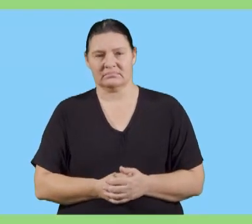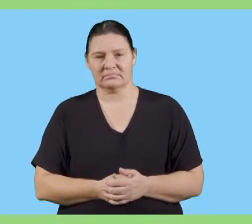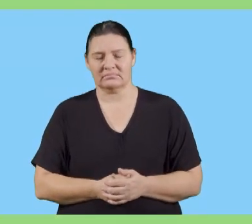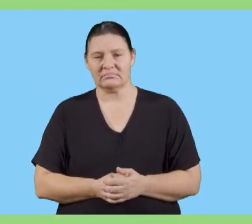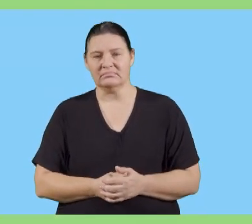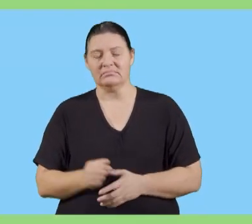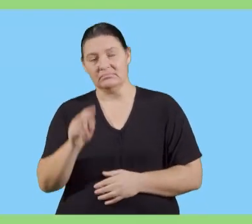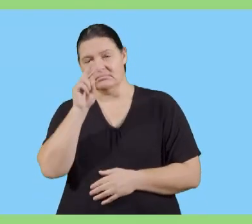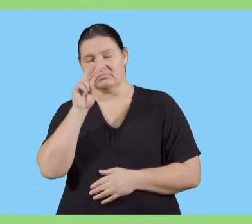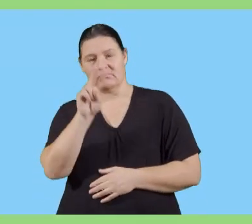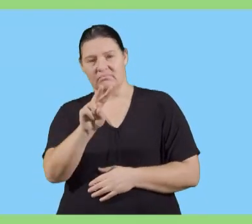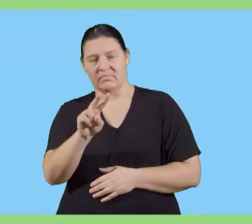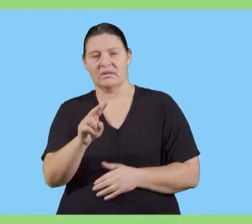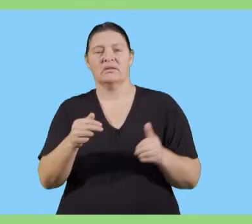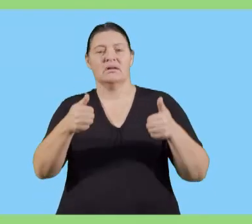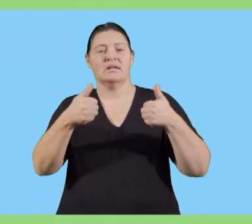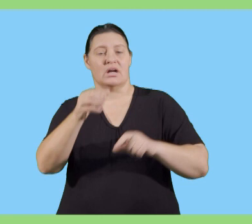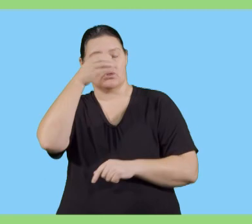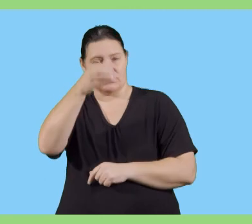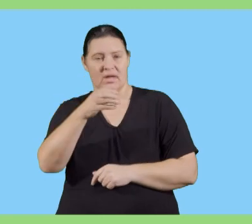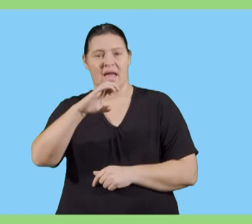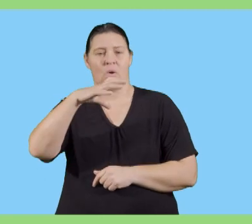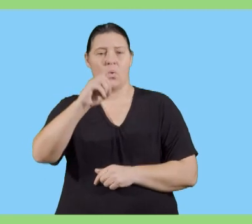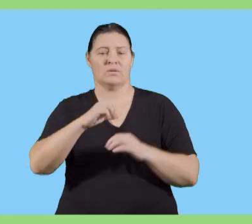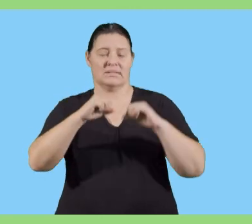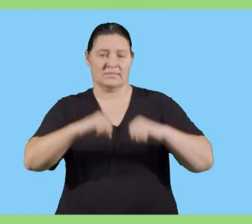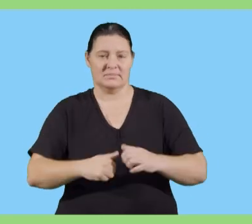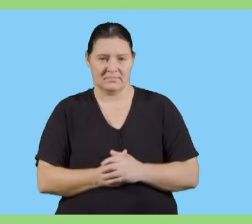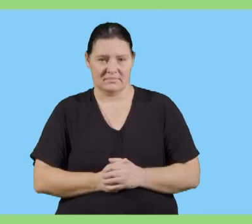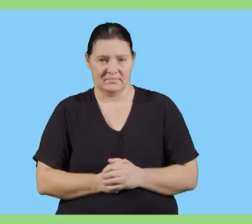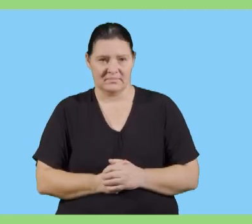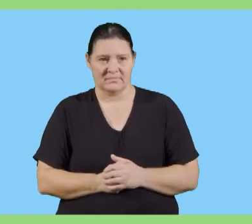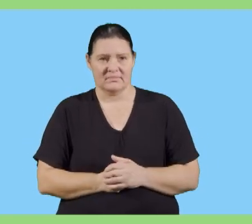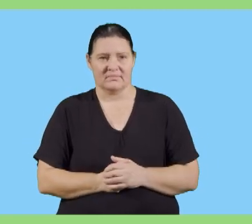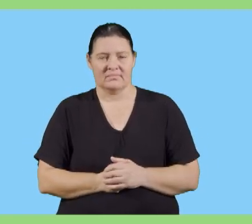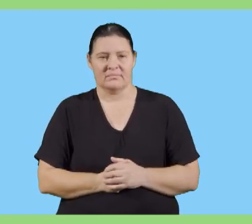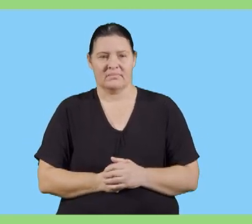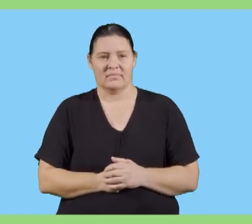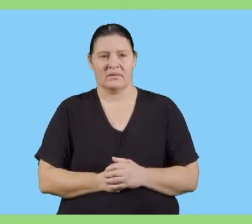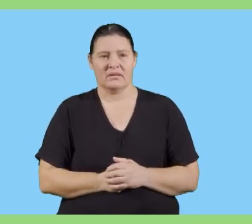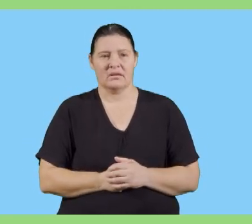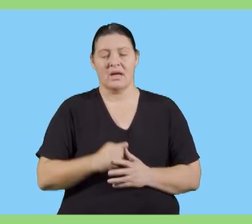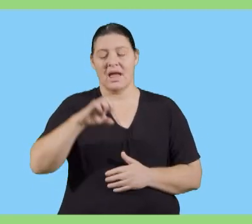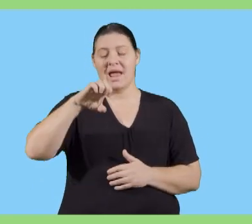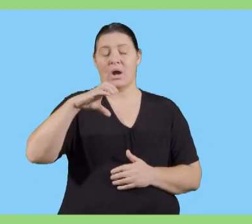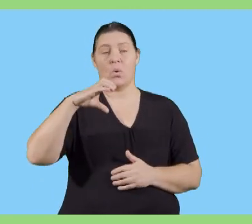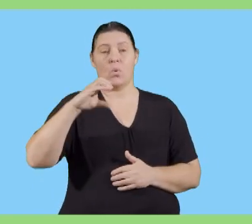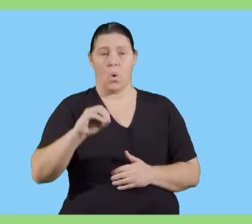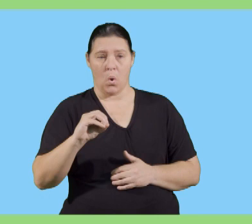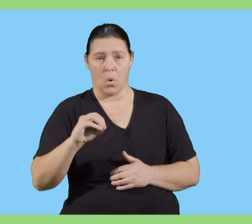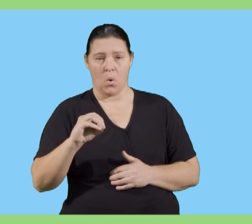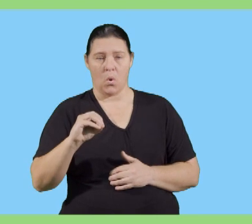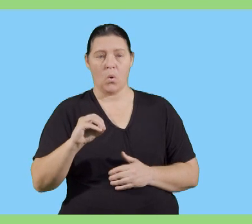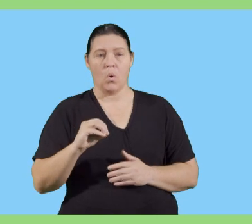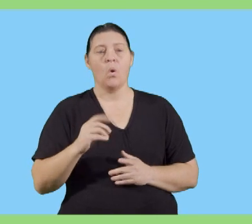The term eco, or the prefix eco rather, means house or household. And the